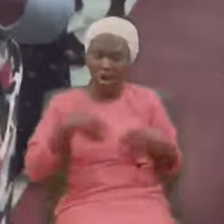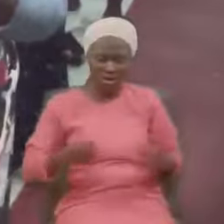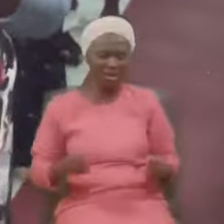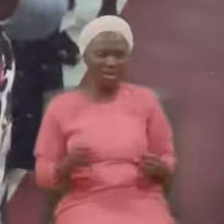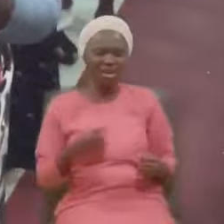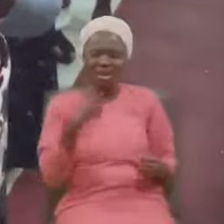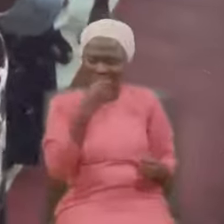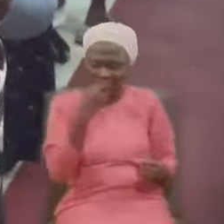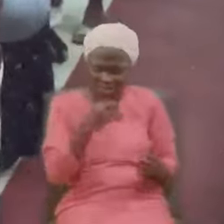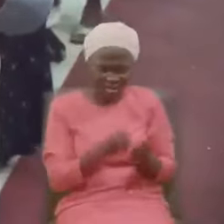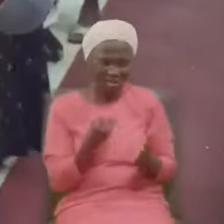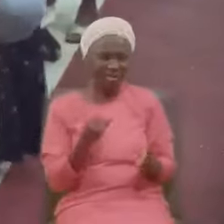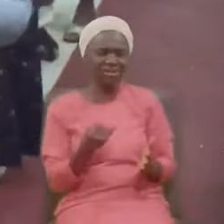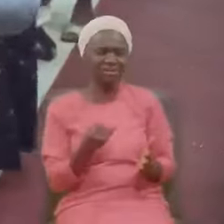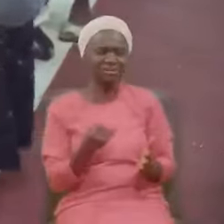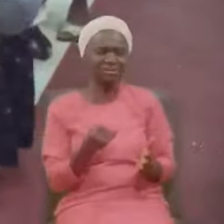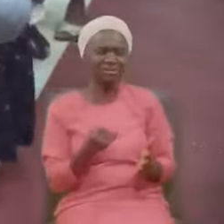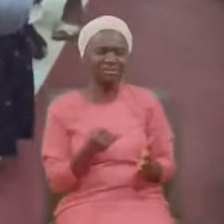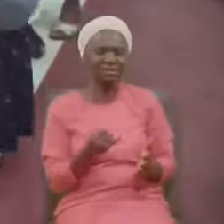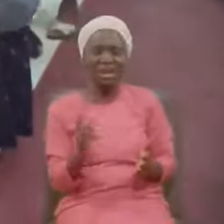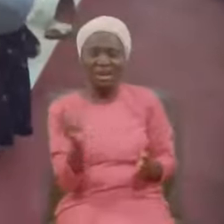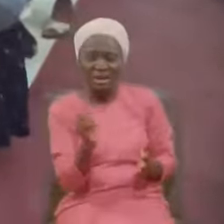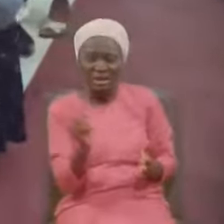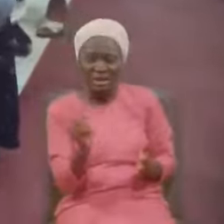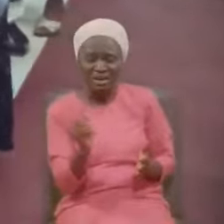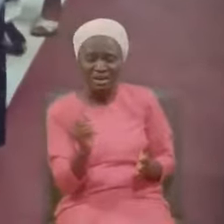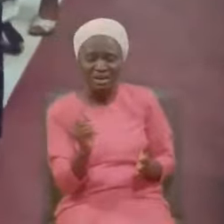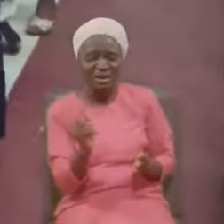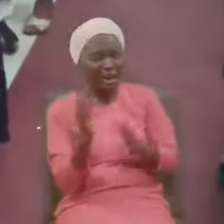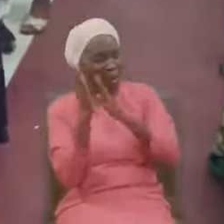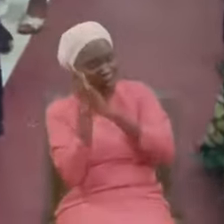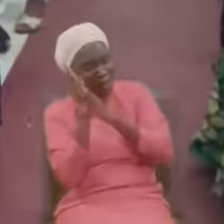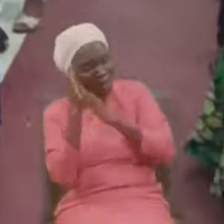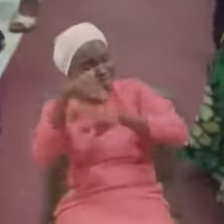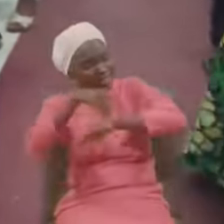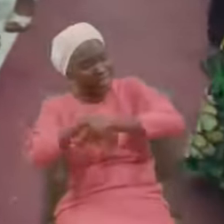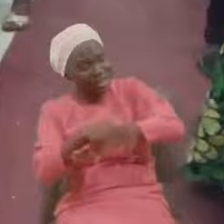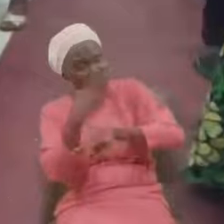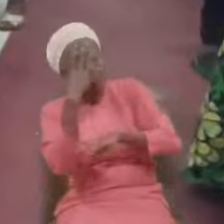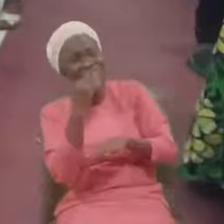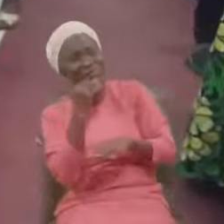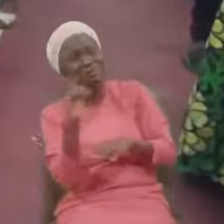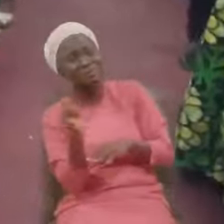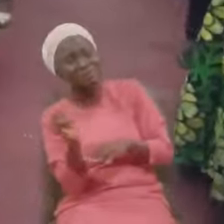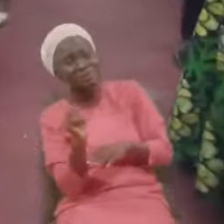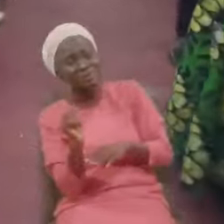Watching bed at night, that is gone. Receive that. You're free.